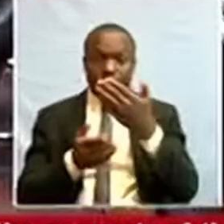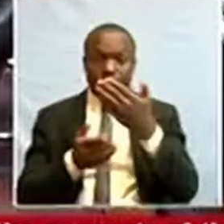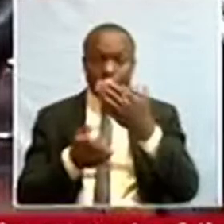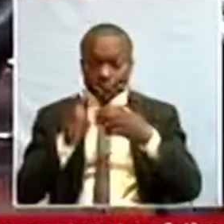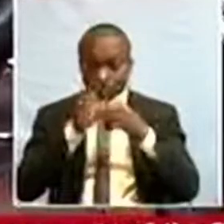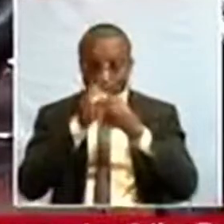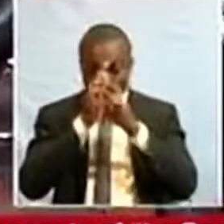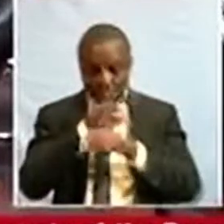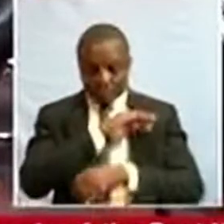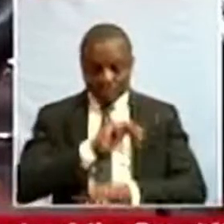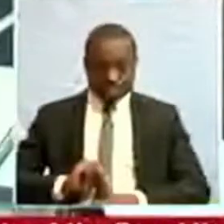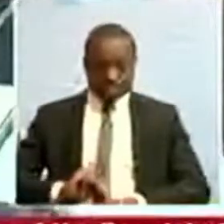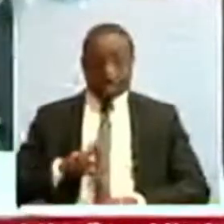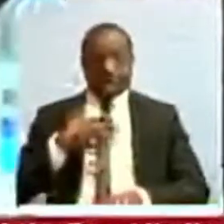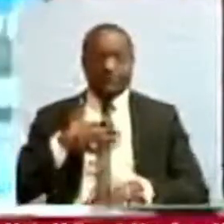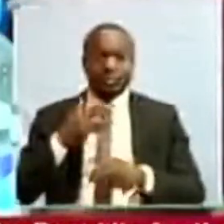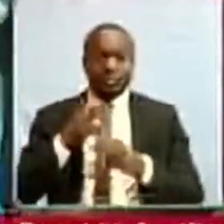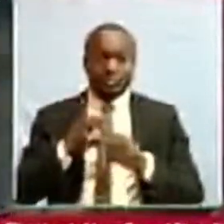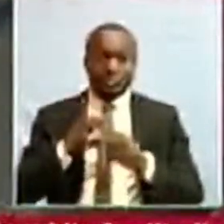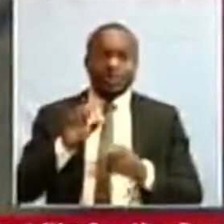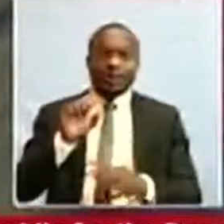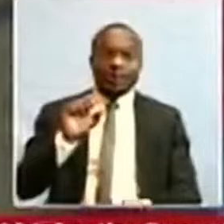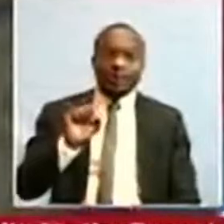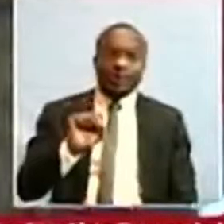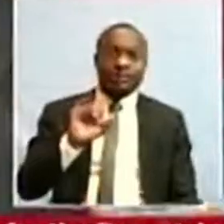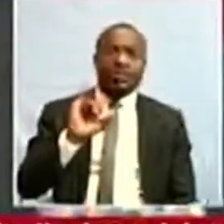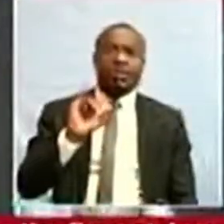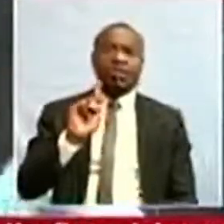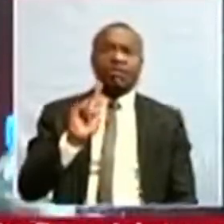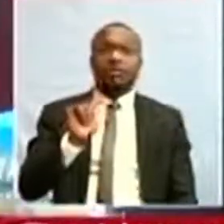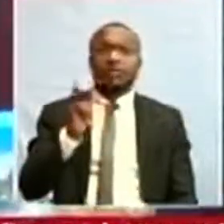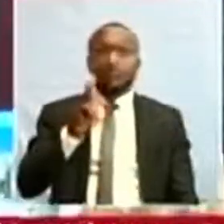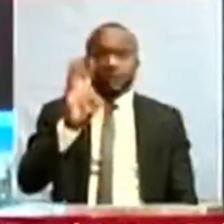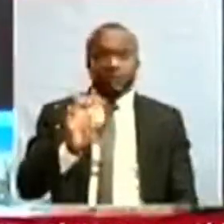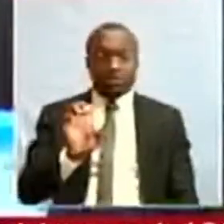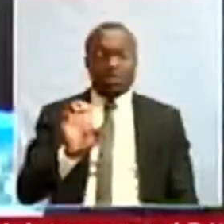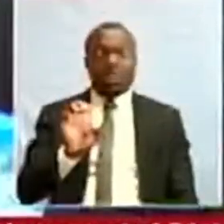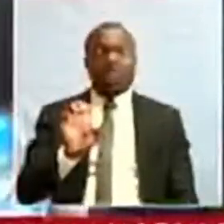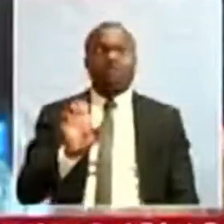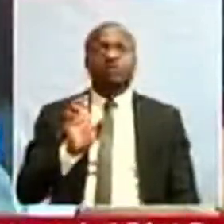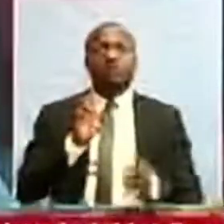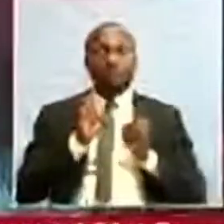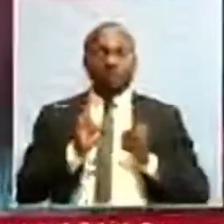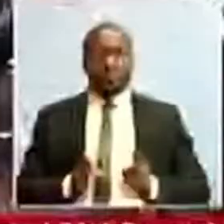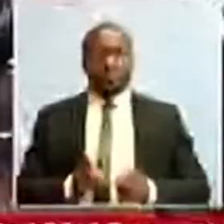members. My name is Mala Muganda Skazwe, Director of Human Resource and Administration.